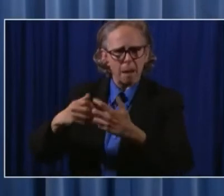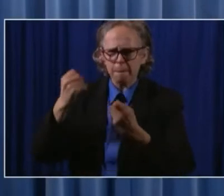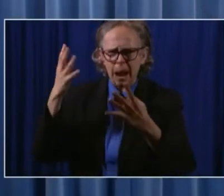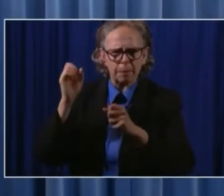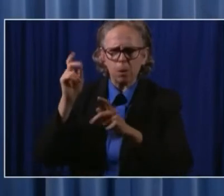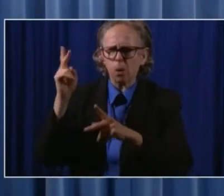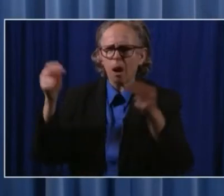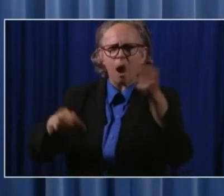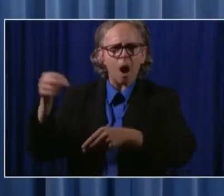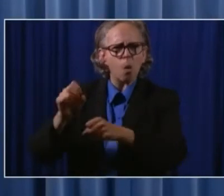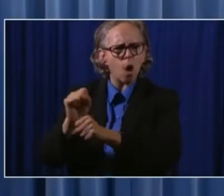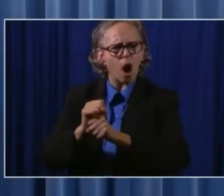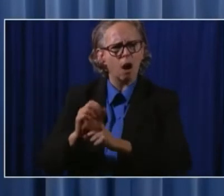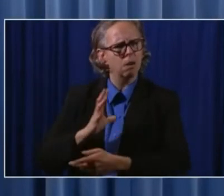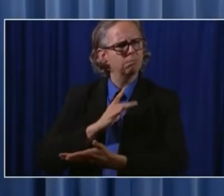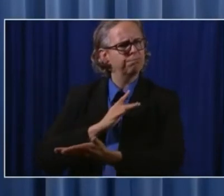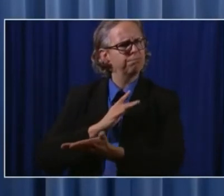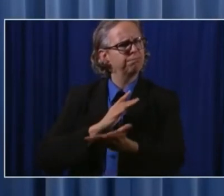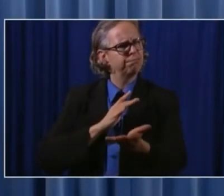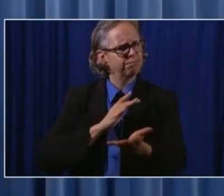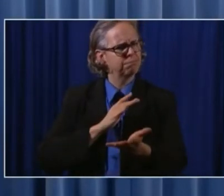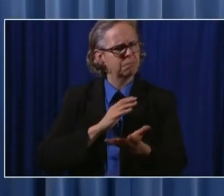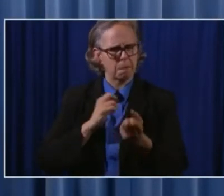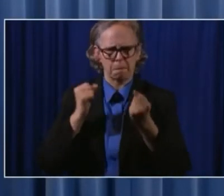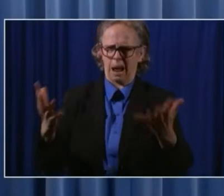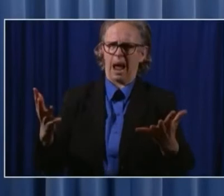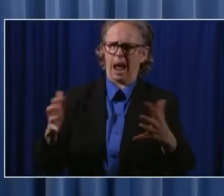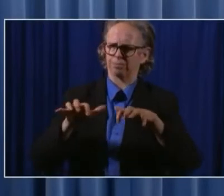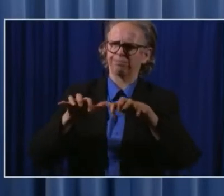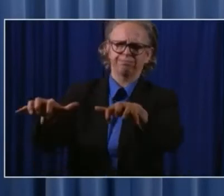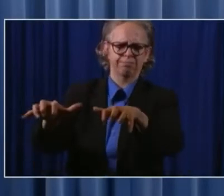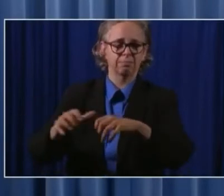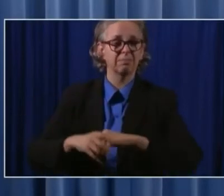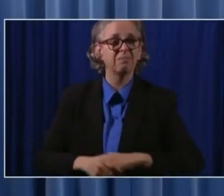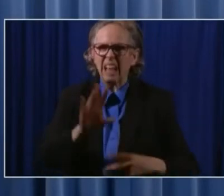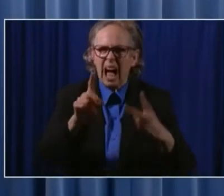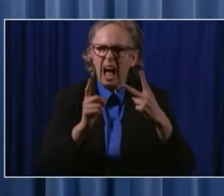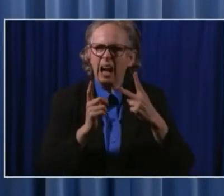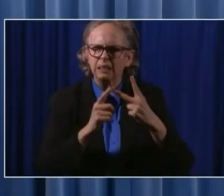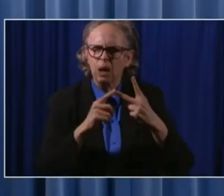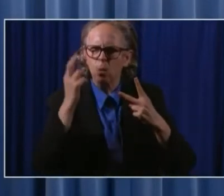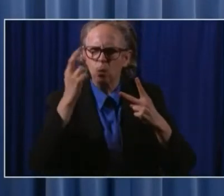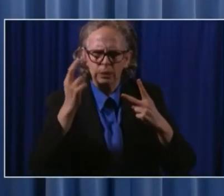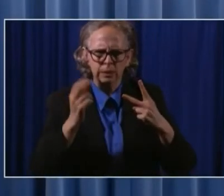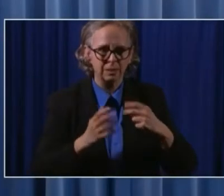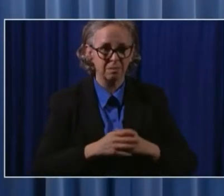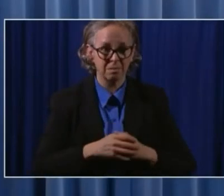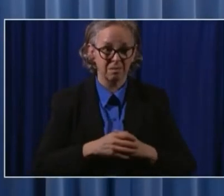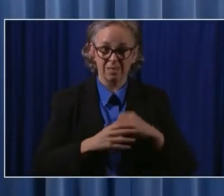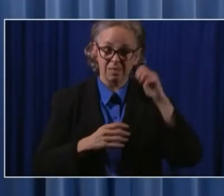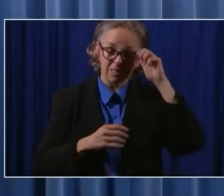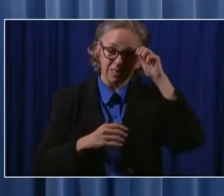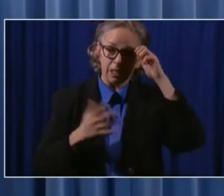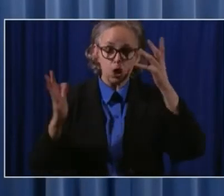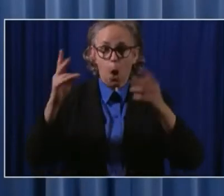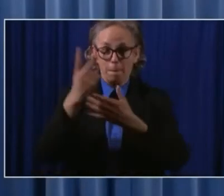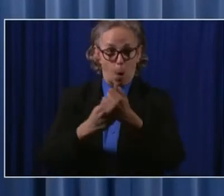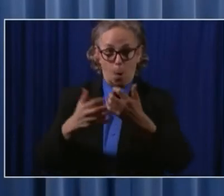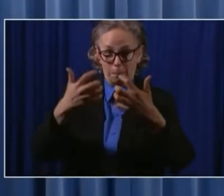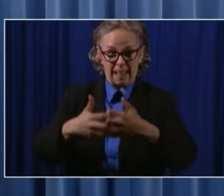lot of workers there. Second, if we would have lost our 2 nuclear plants, which we would have, I believe, without